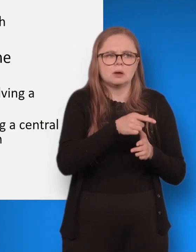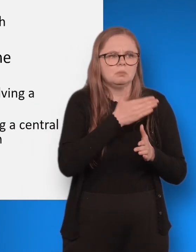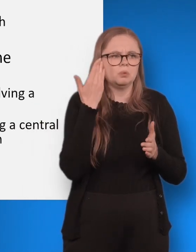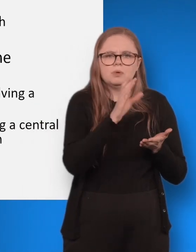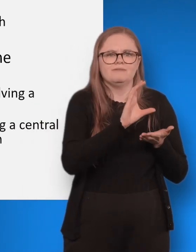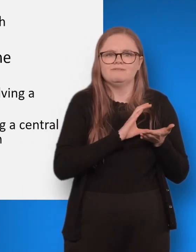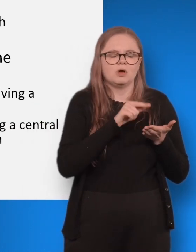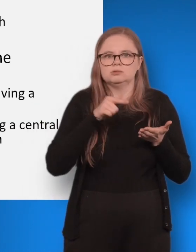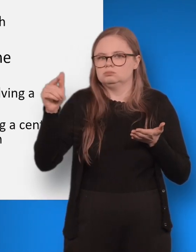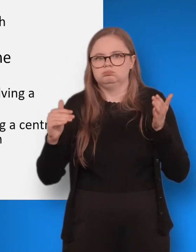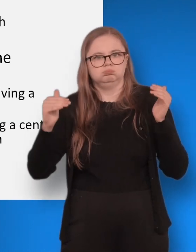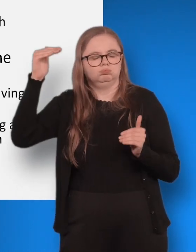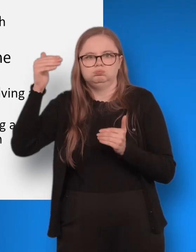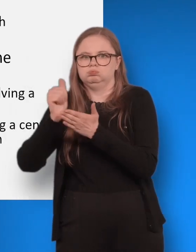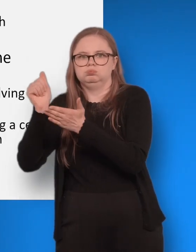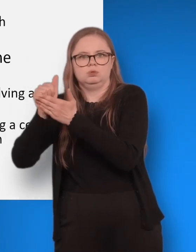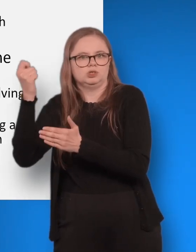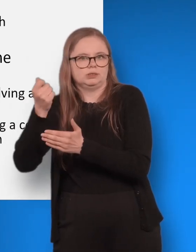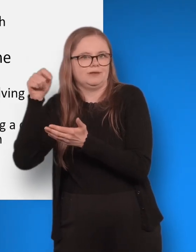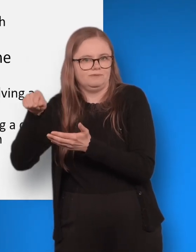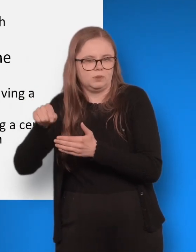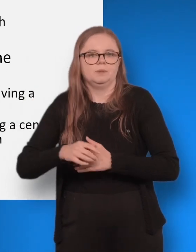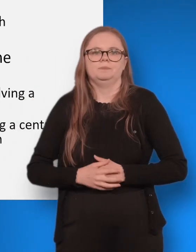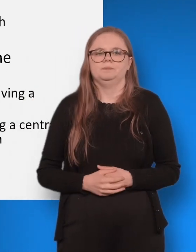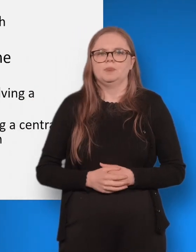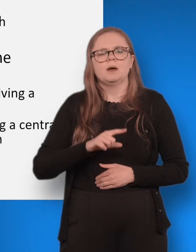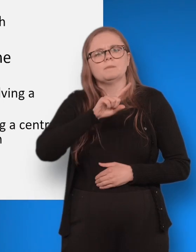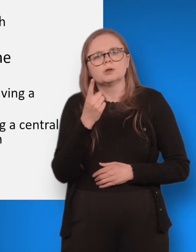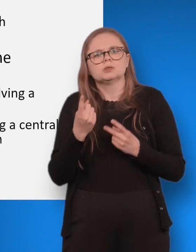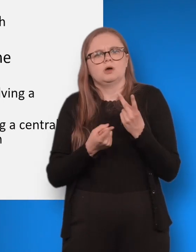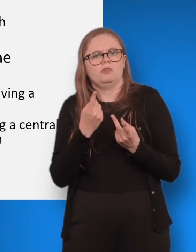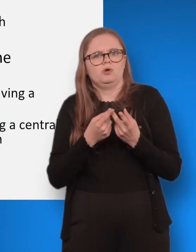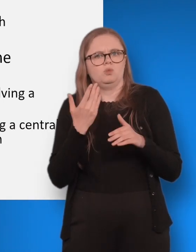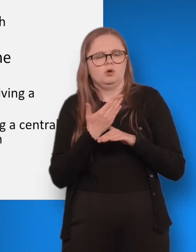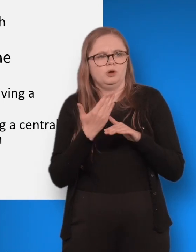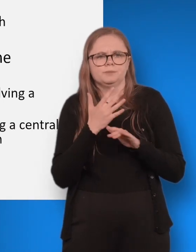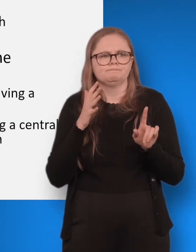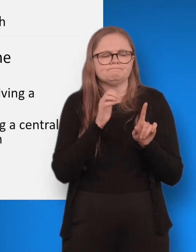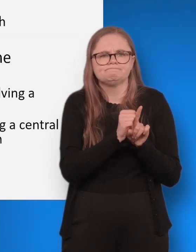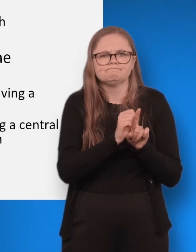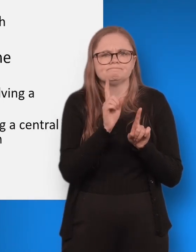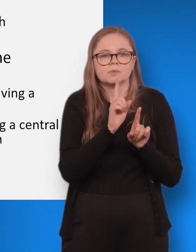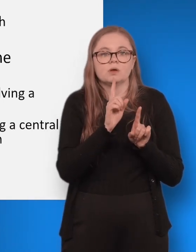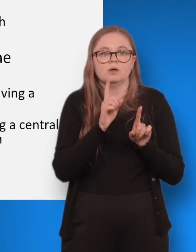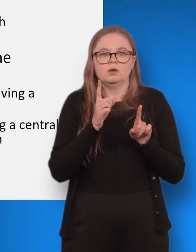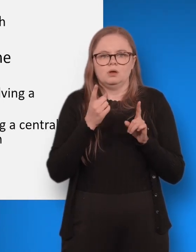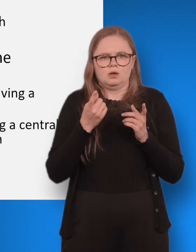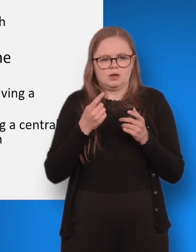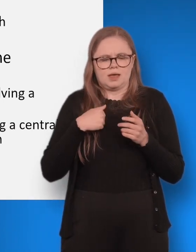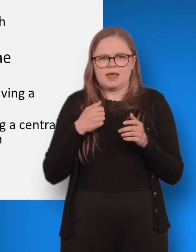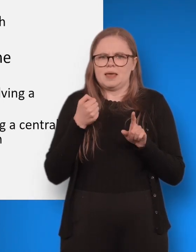funded. However, extant work has found that the impact of participating